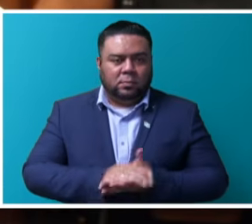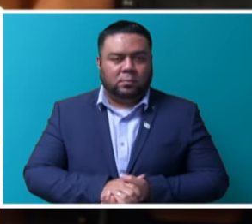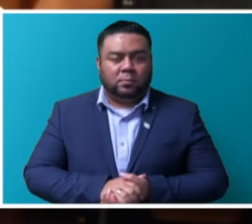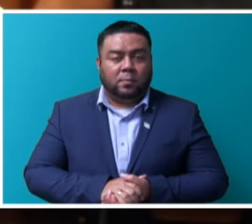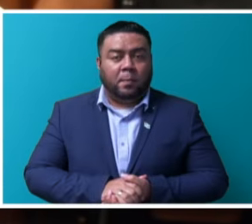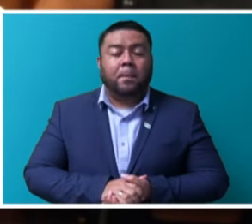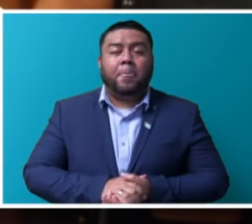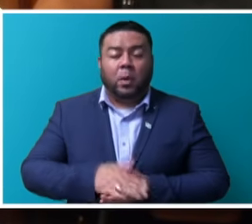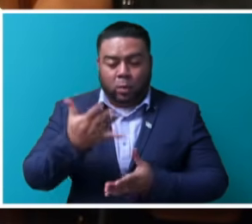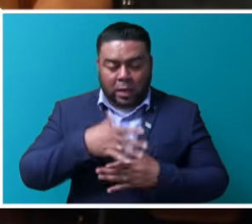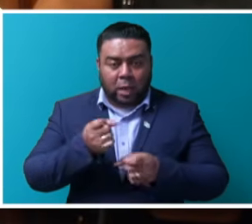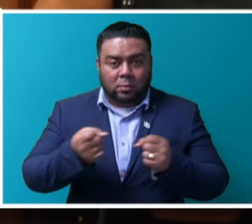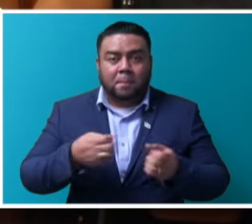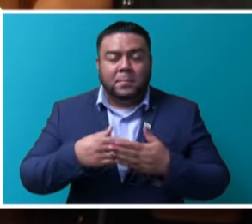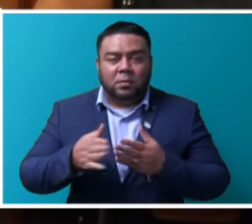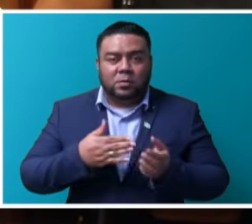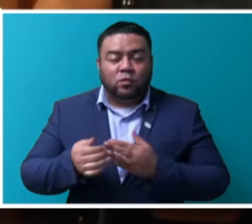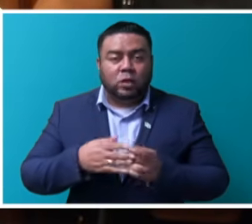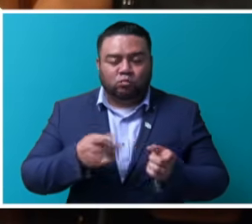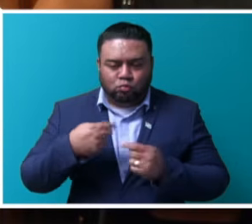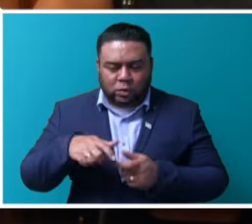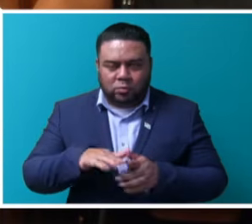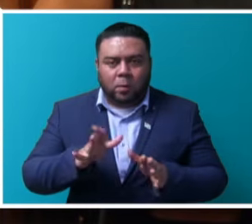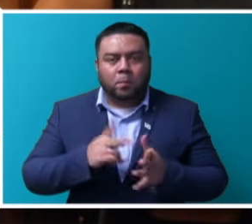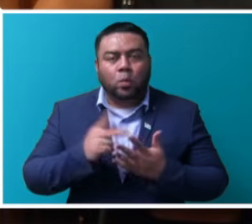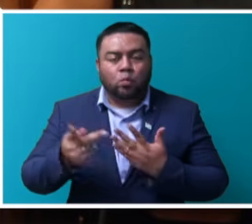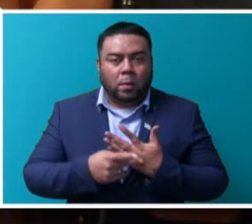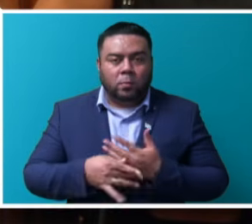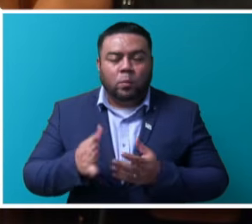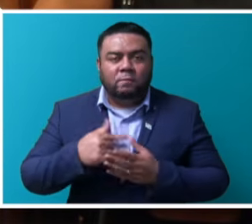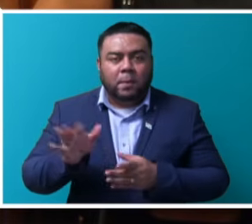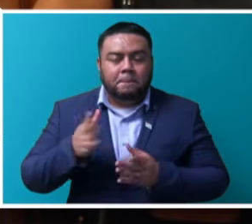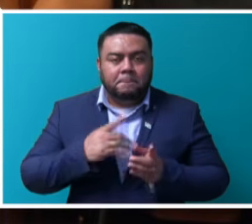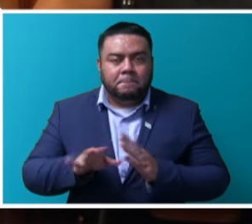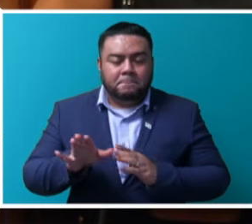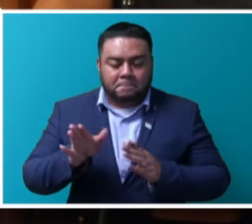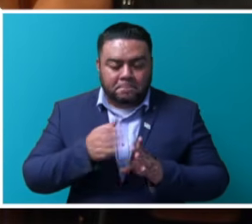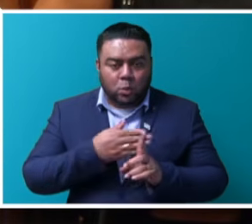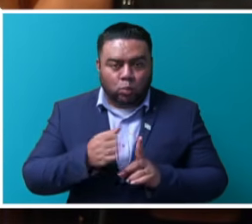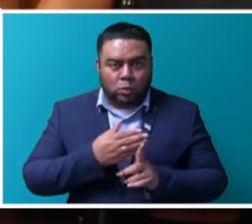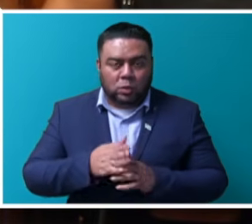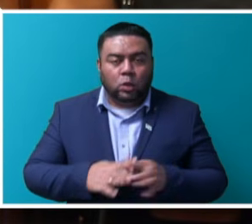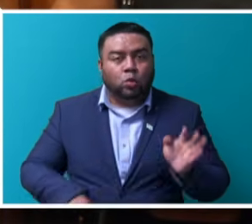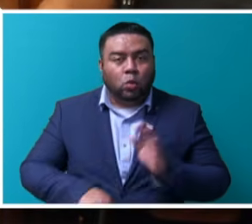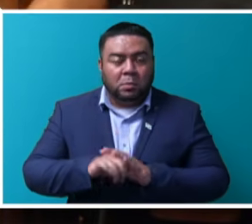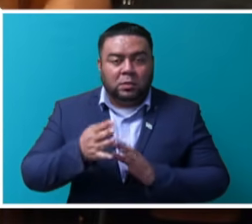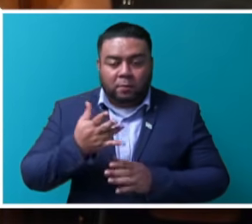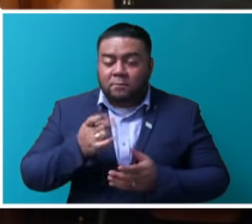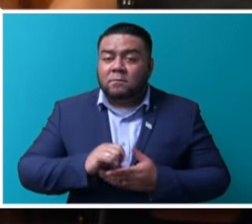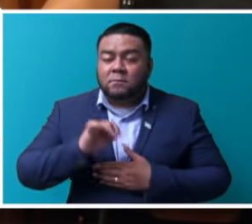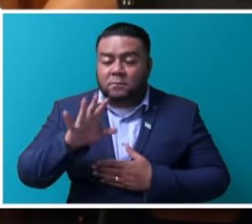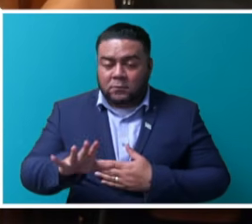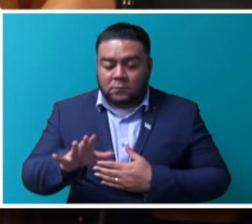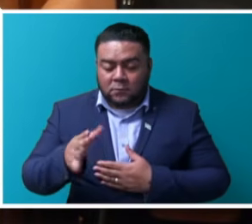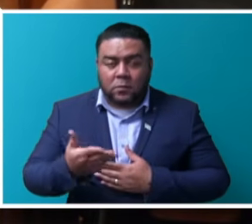are also tightening the management of the transport assistance program to prevent abuse. Top-ups will now be available only to students